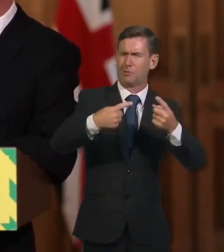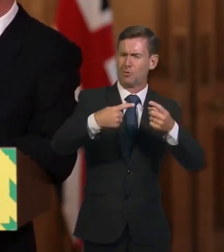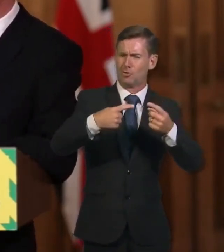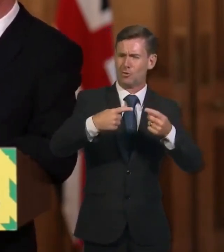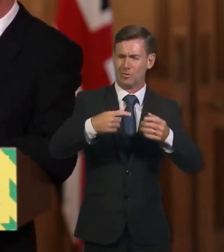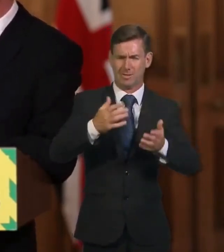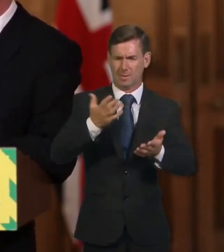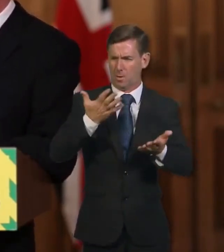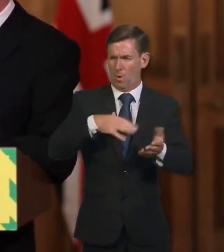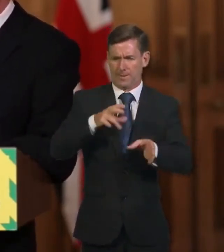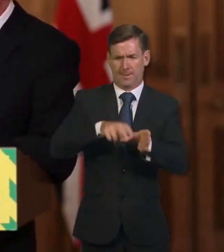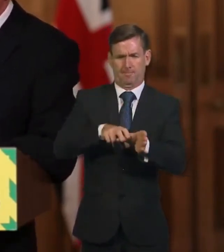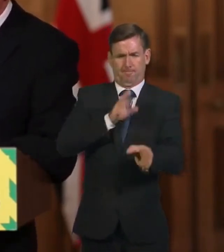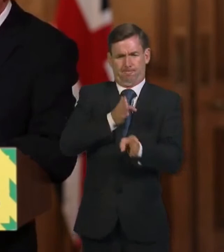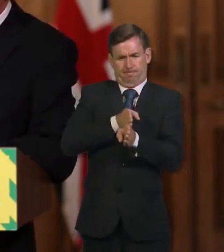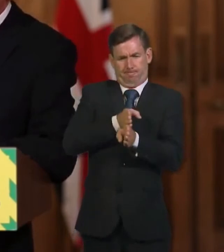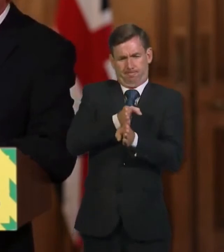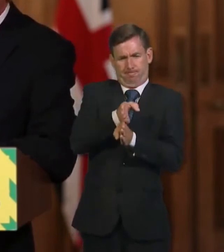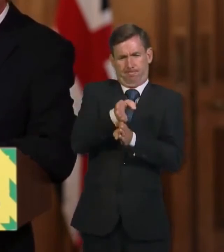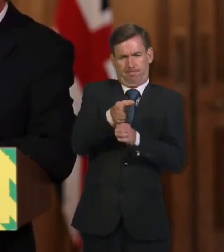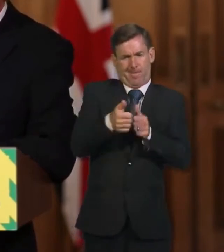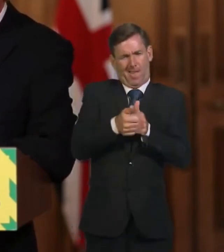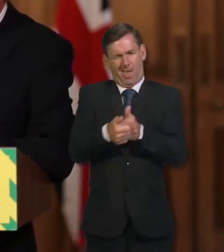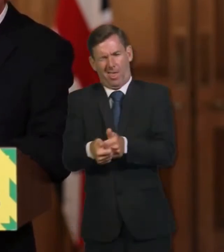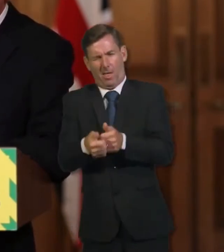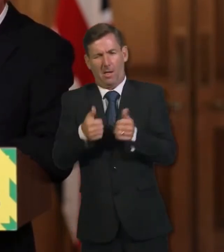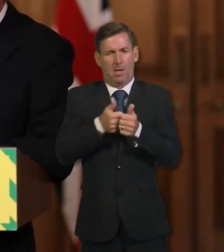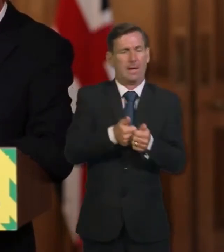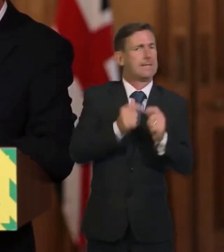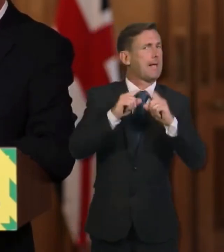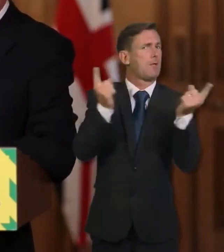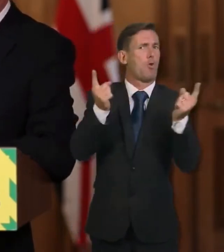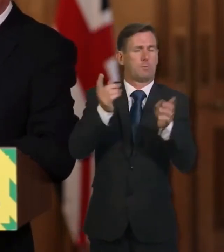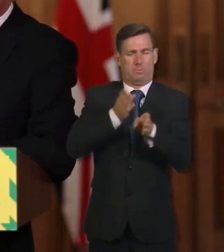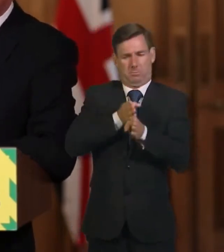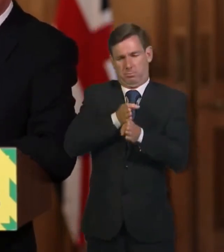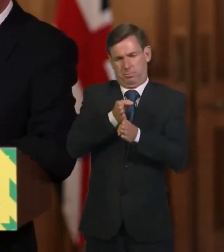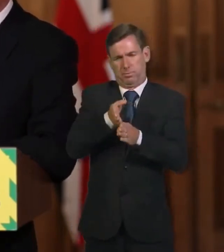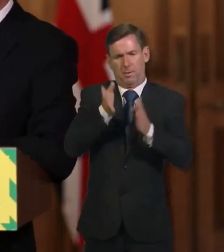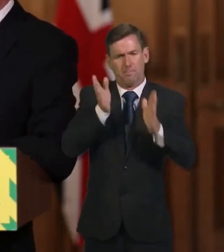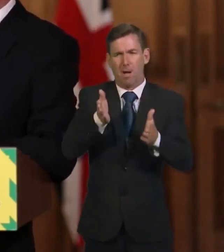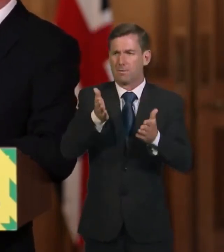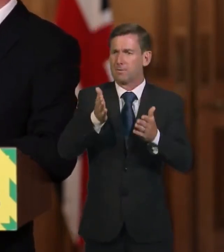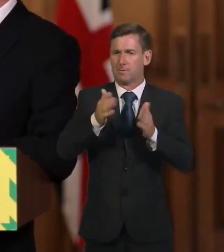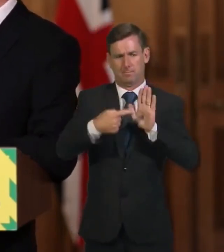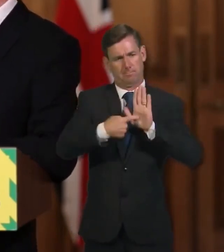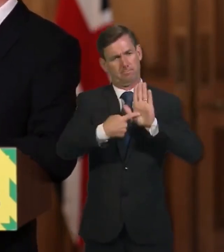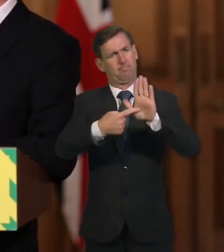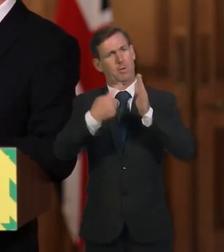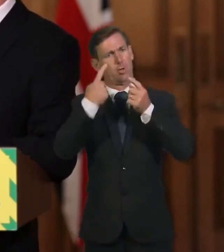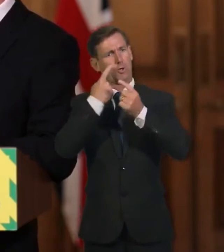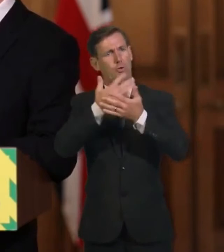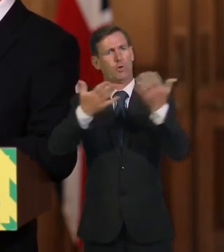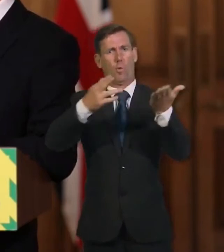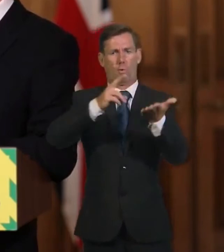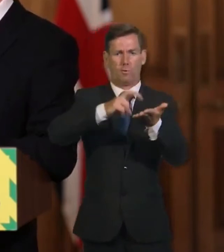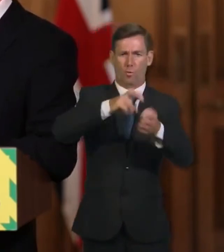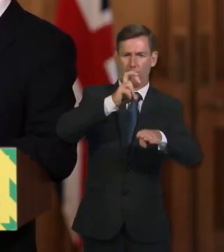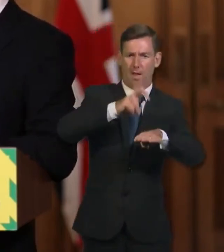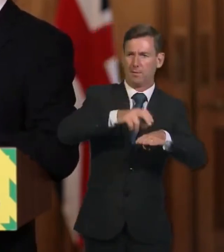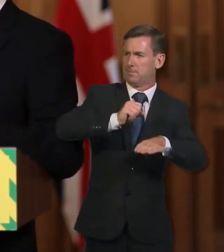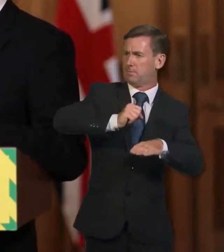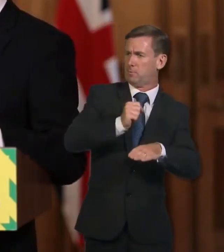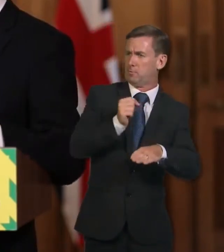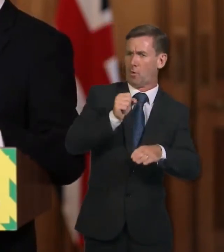all parts of the United Kingdom, and the challenge of how the BBC adapts what is essentially a linear model